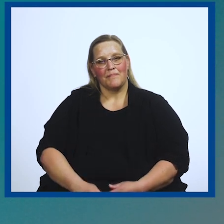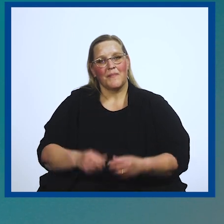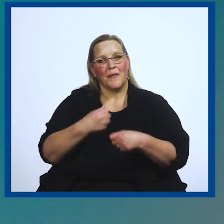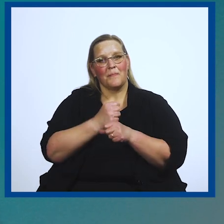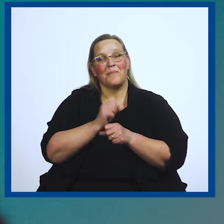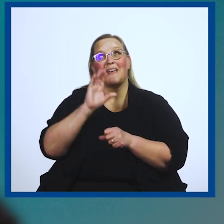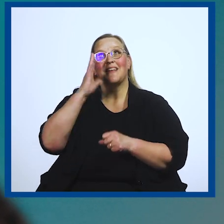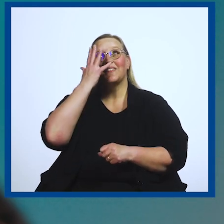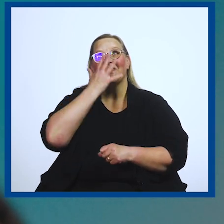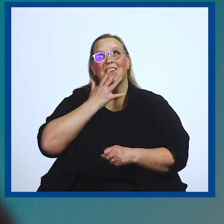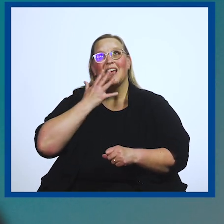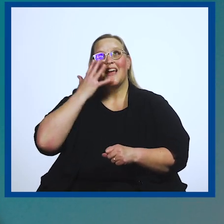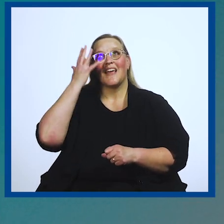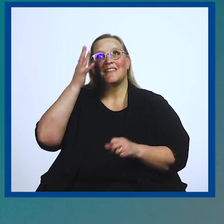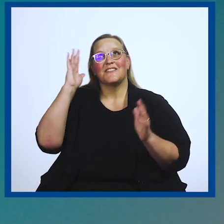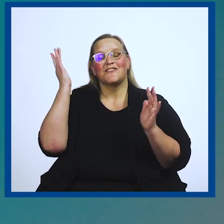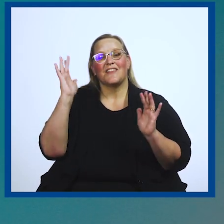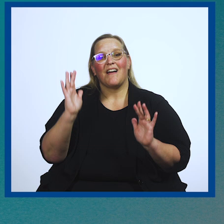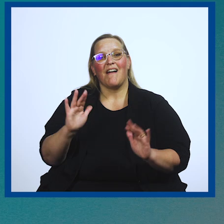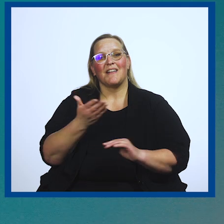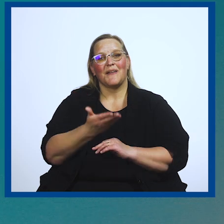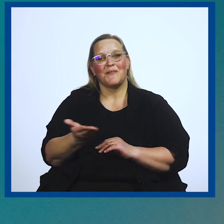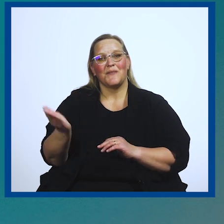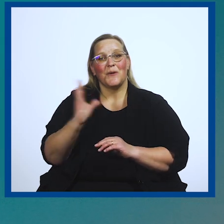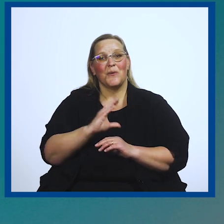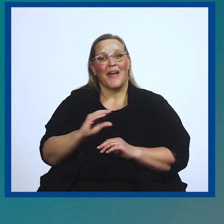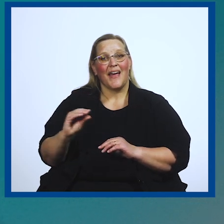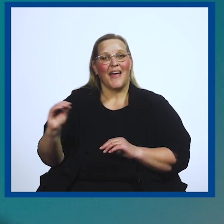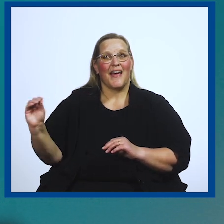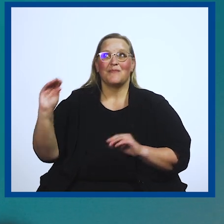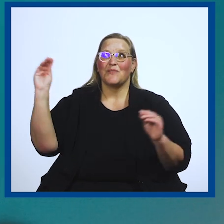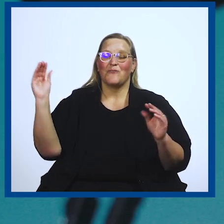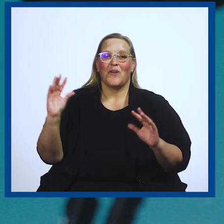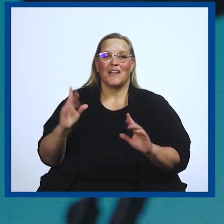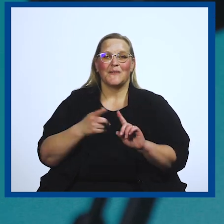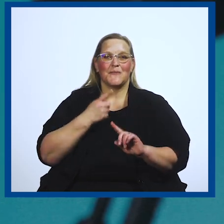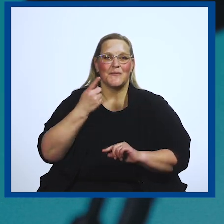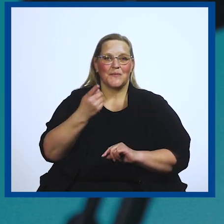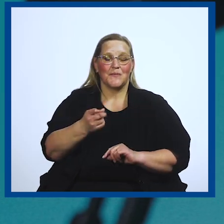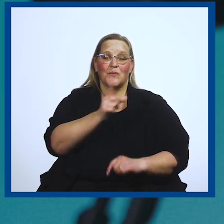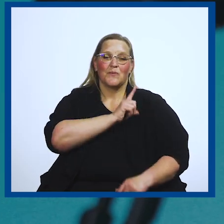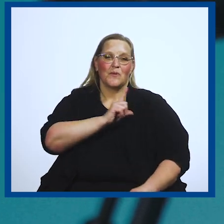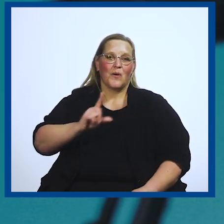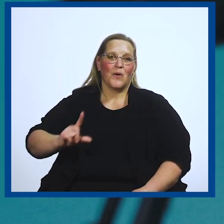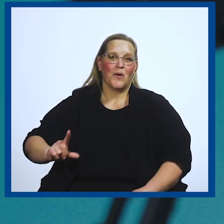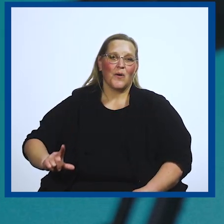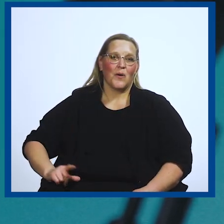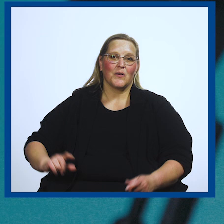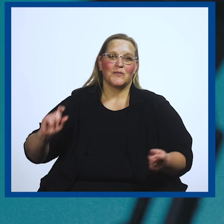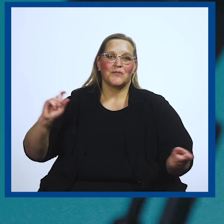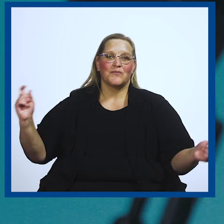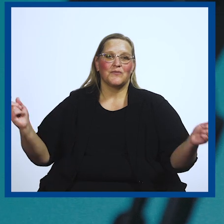his face shine upon you and be gracious to you. The Lord